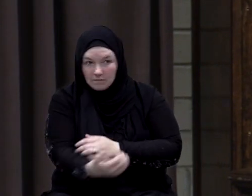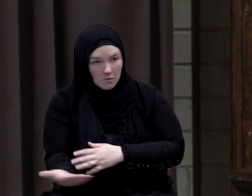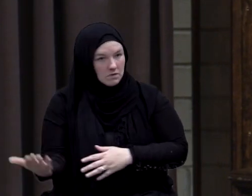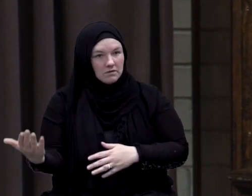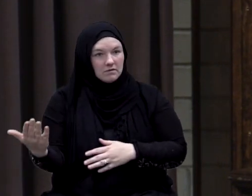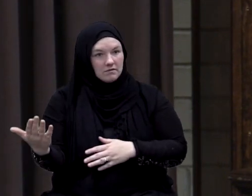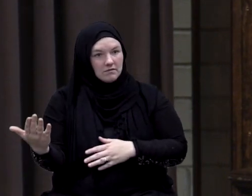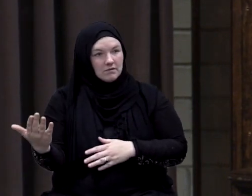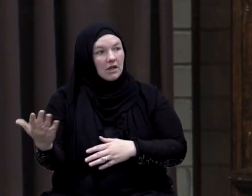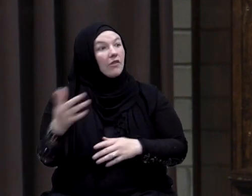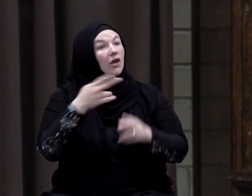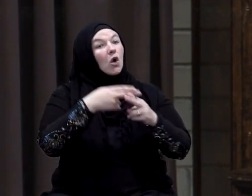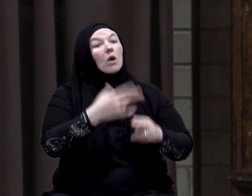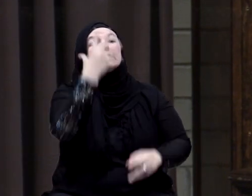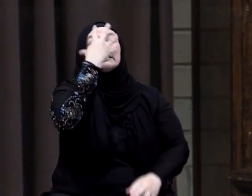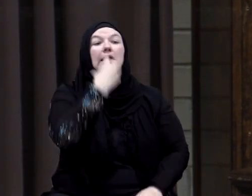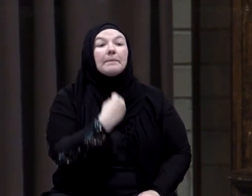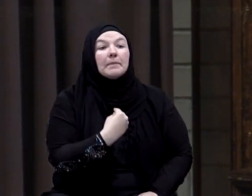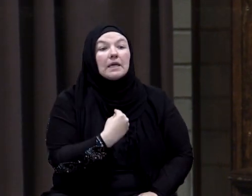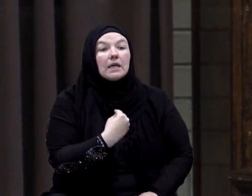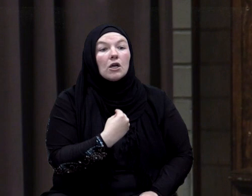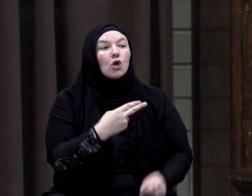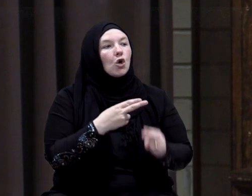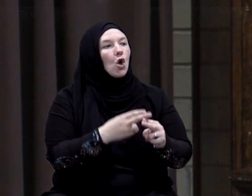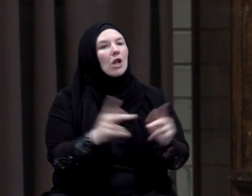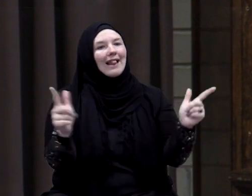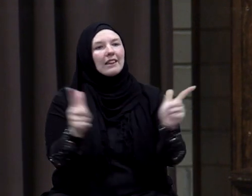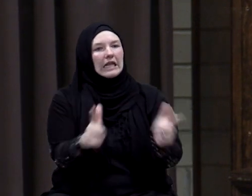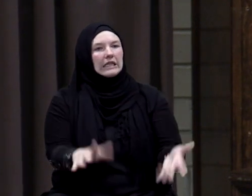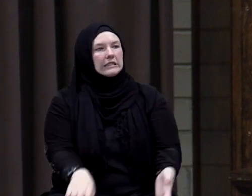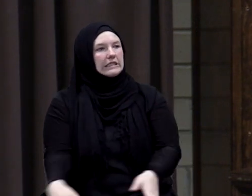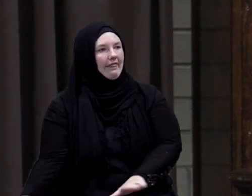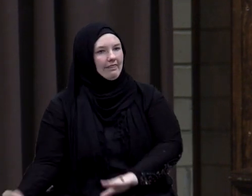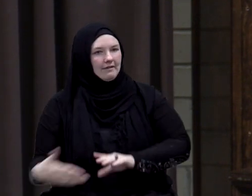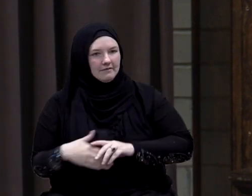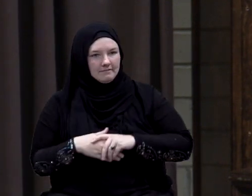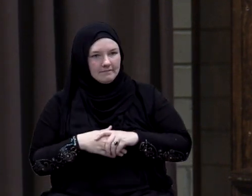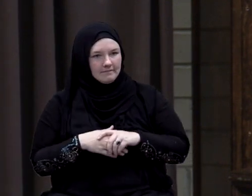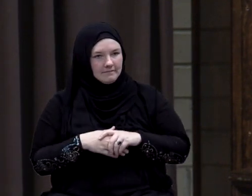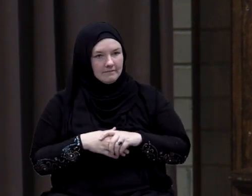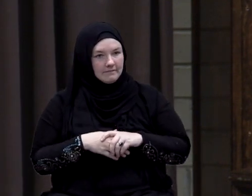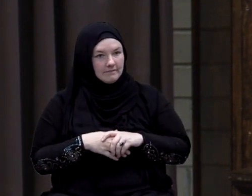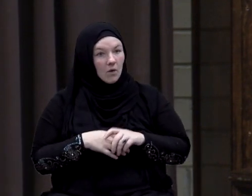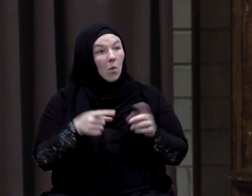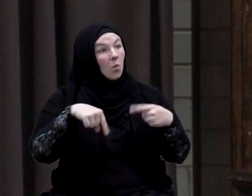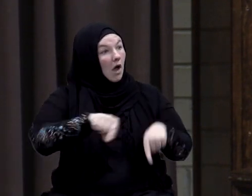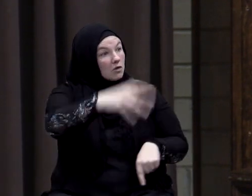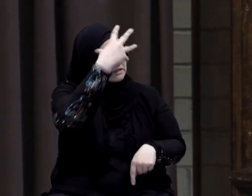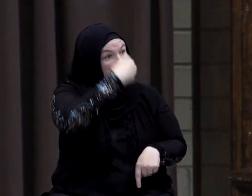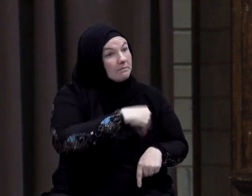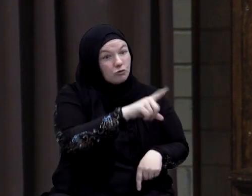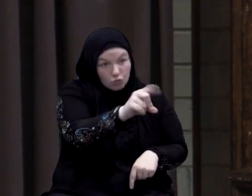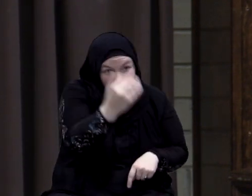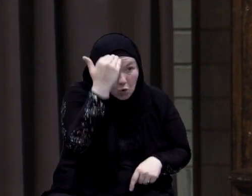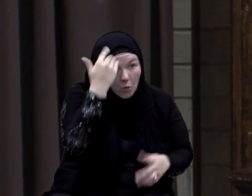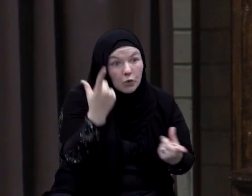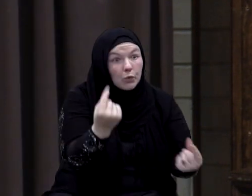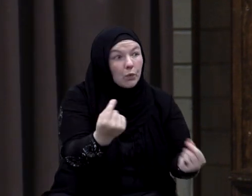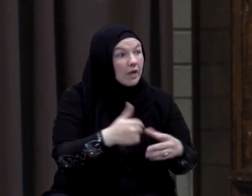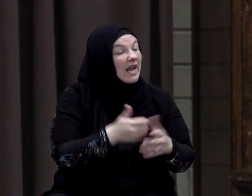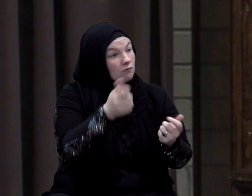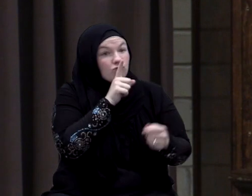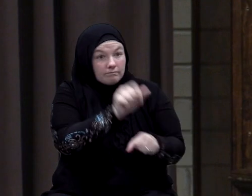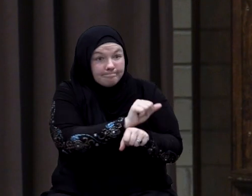call sleeping as the smaller death. Al-mawtatu sughra. So every